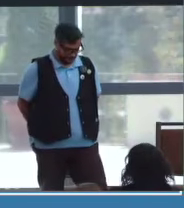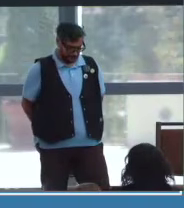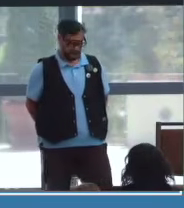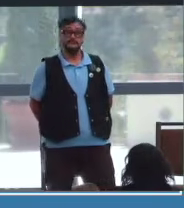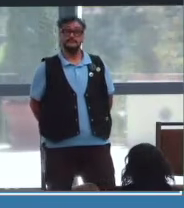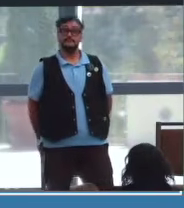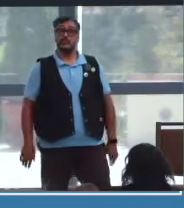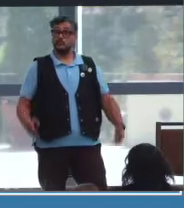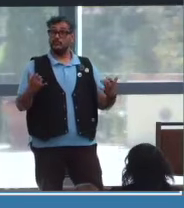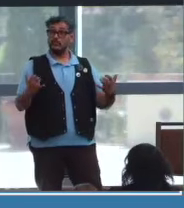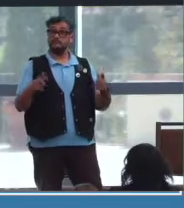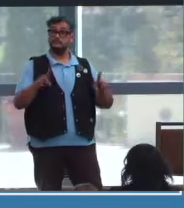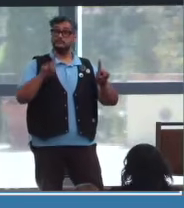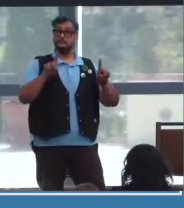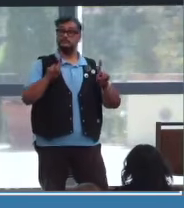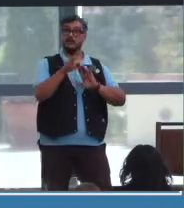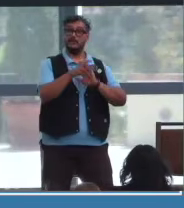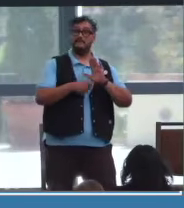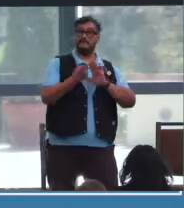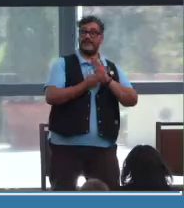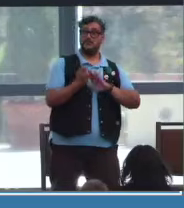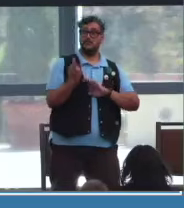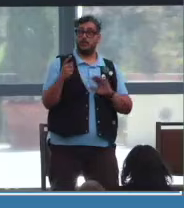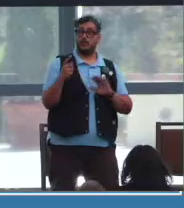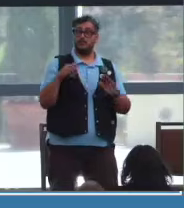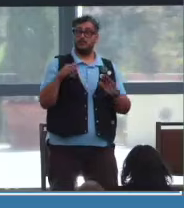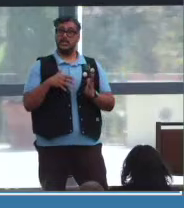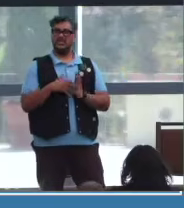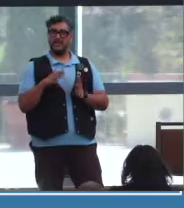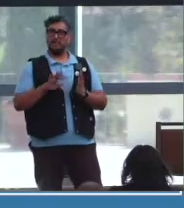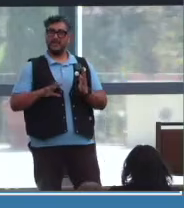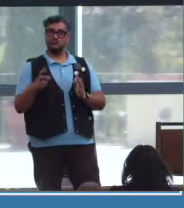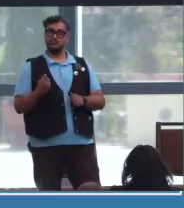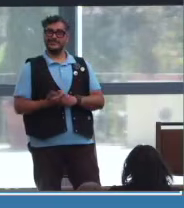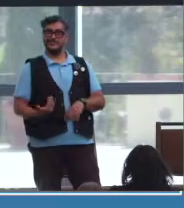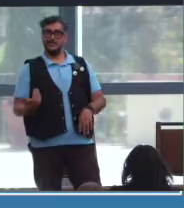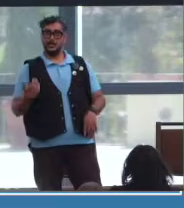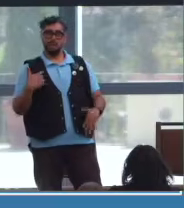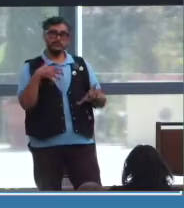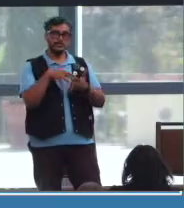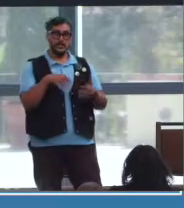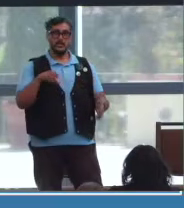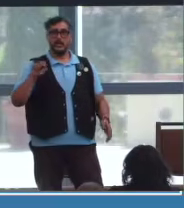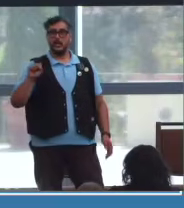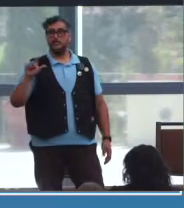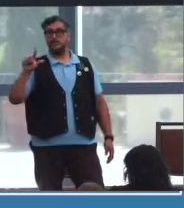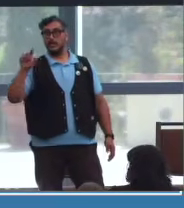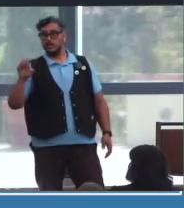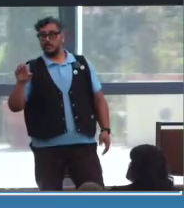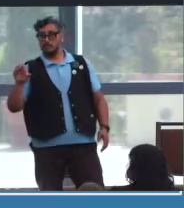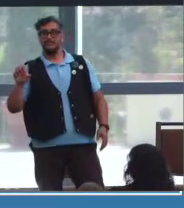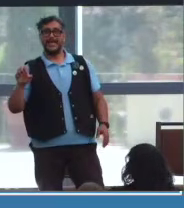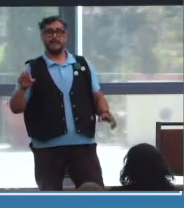we did our phase 1 study. We started about 2 years ago studying patients with SLE and also